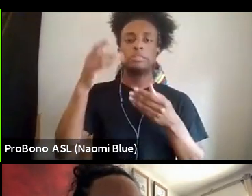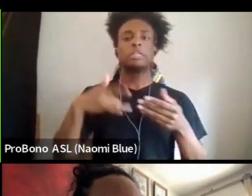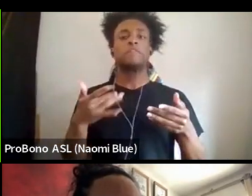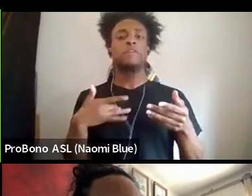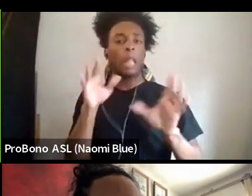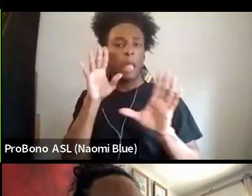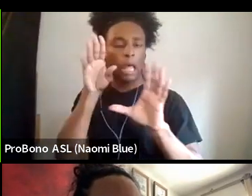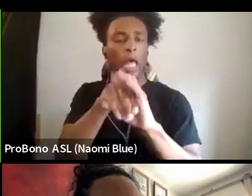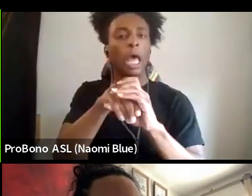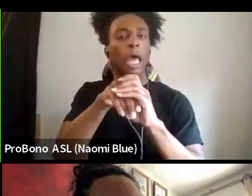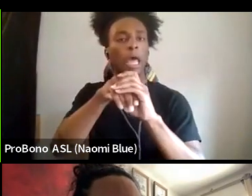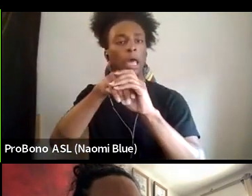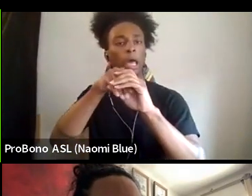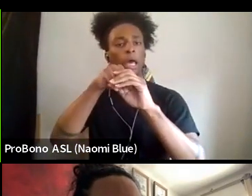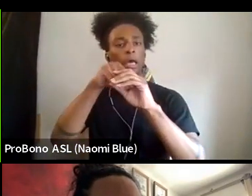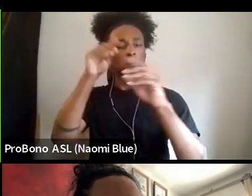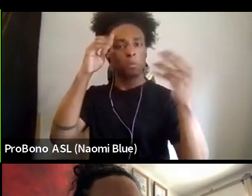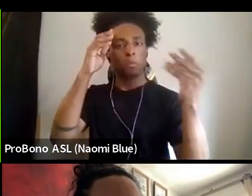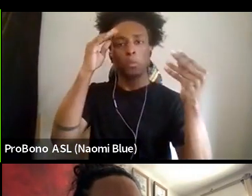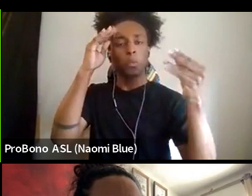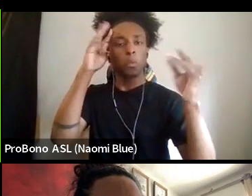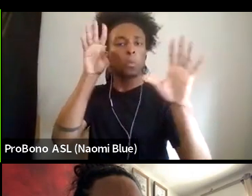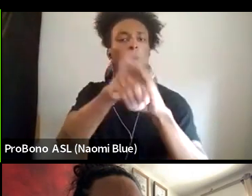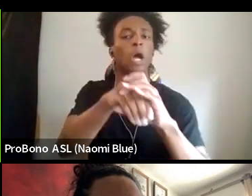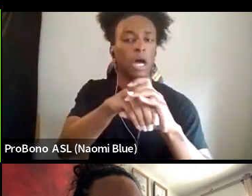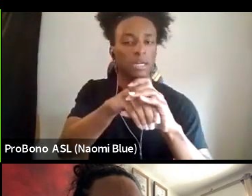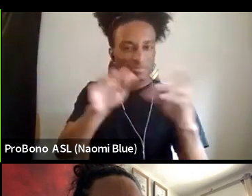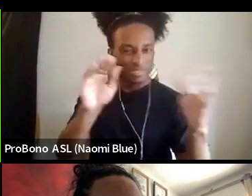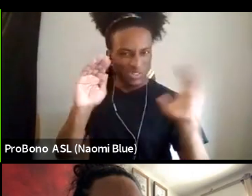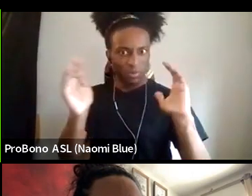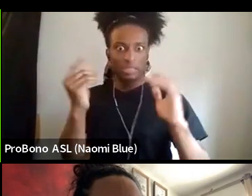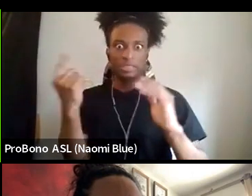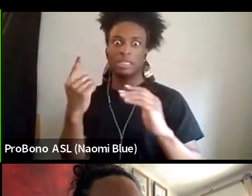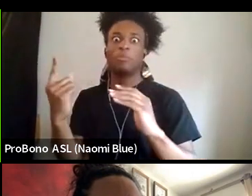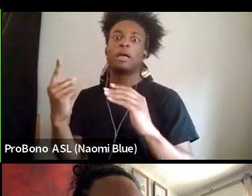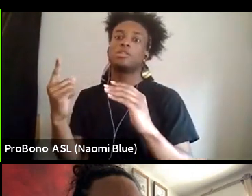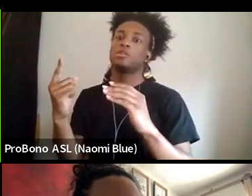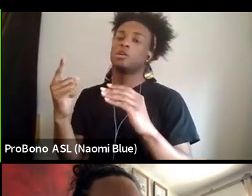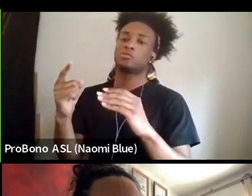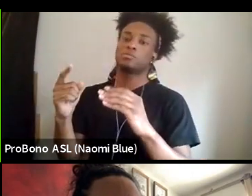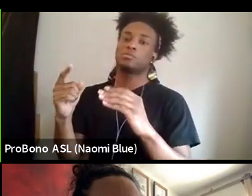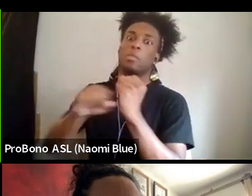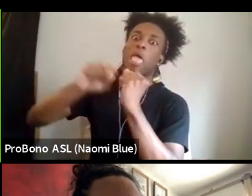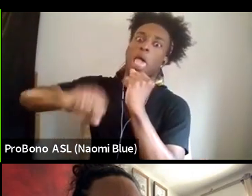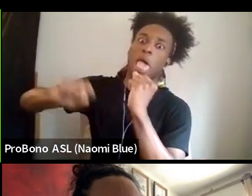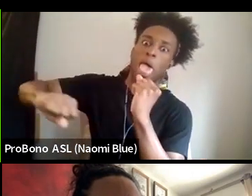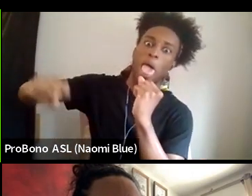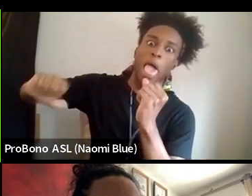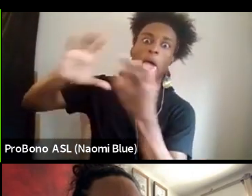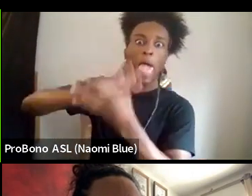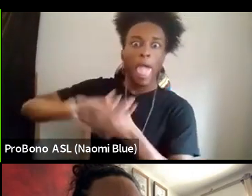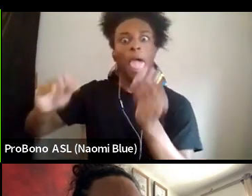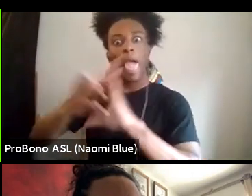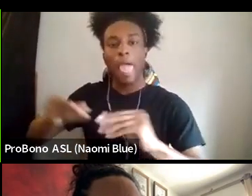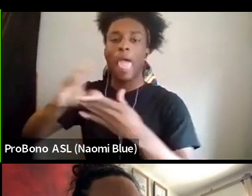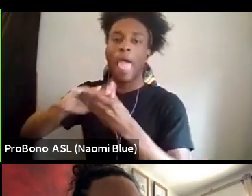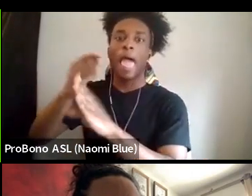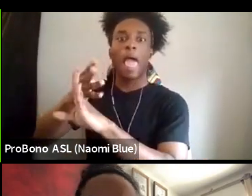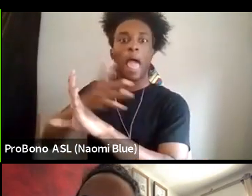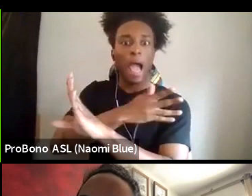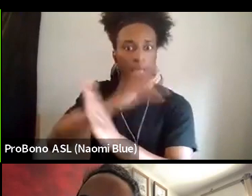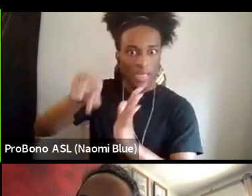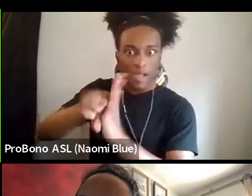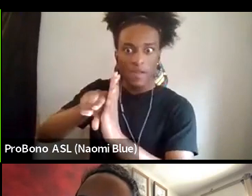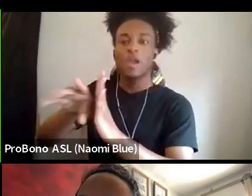gives too much exposition right away. So the way you broke it down, I really like that. And so it kept it